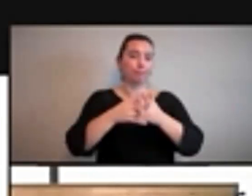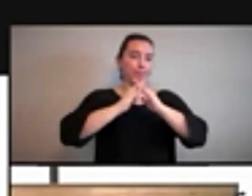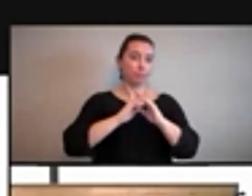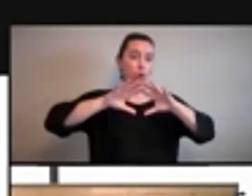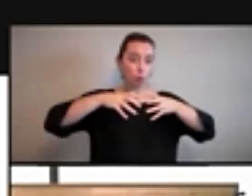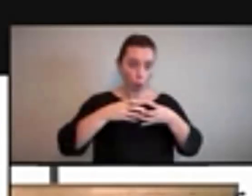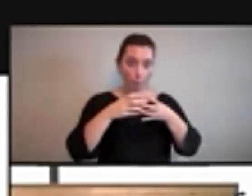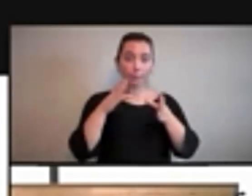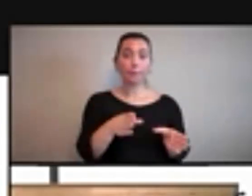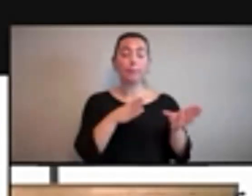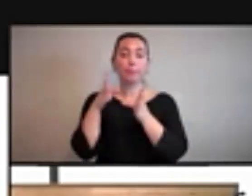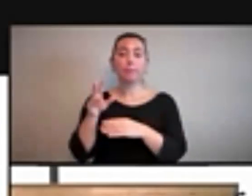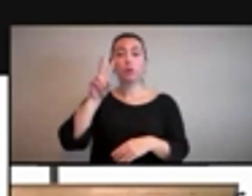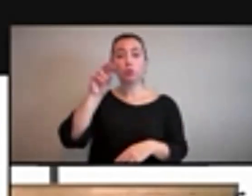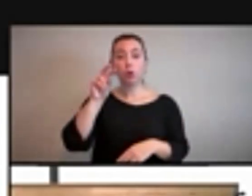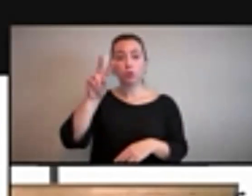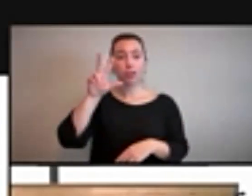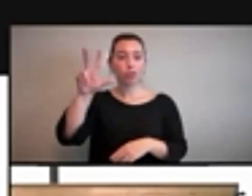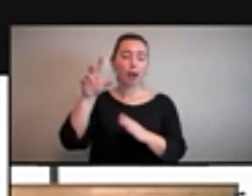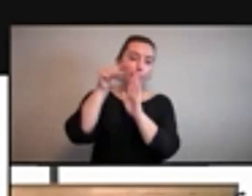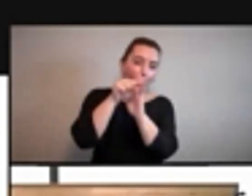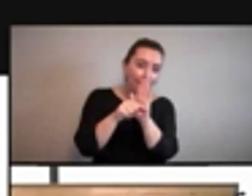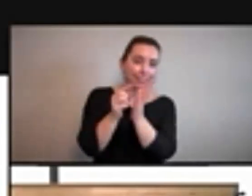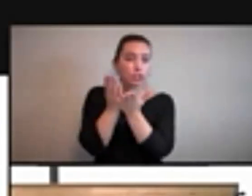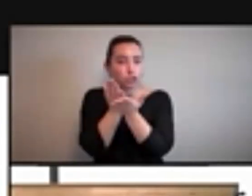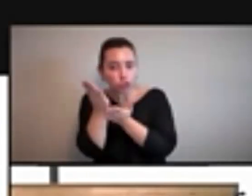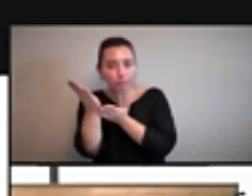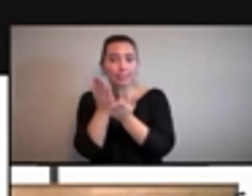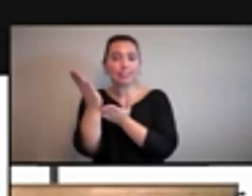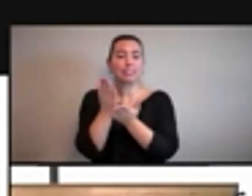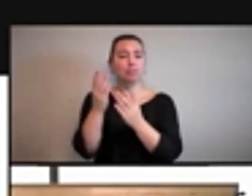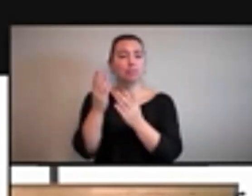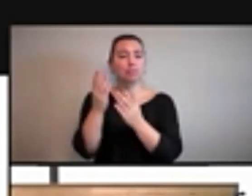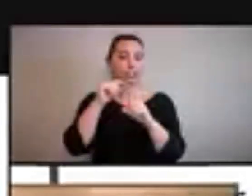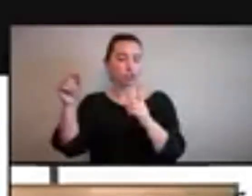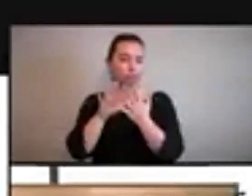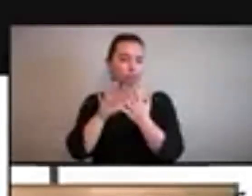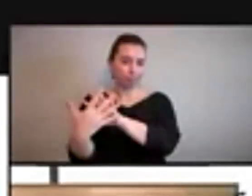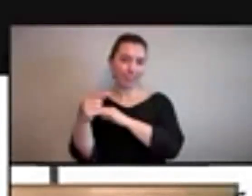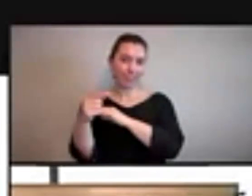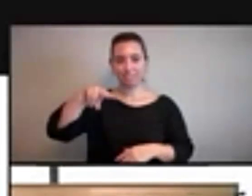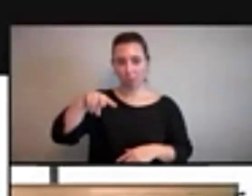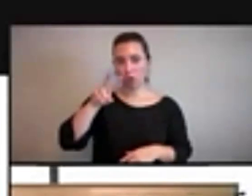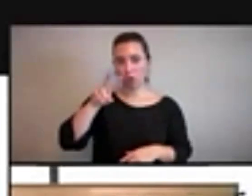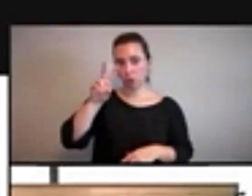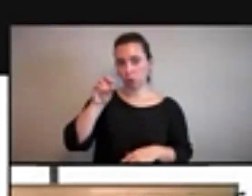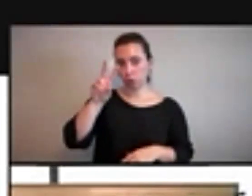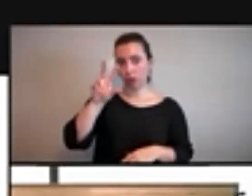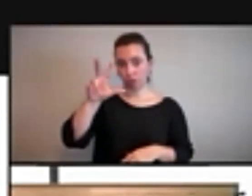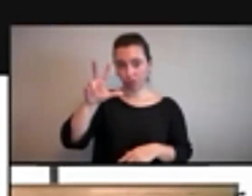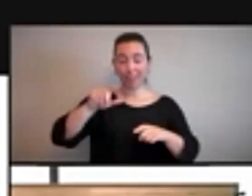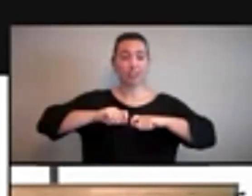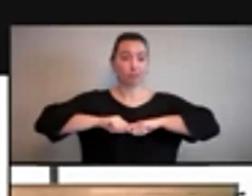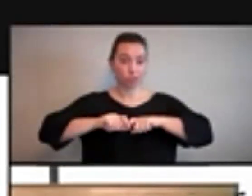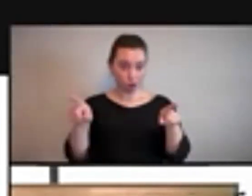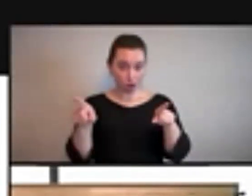policy plus the services, I should say, in February 2023. All this was launched. And now we are